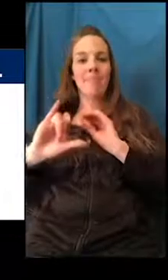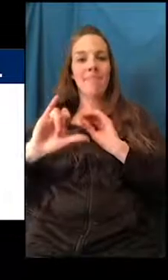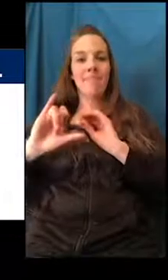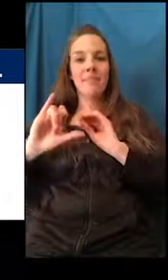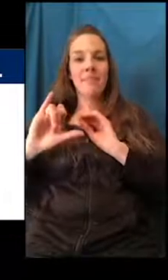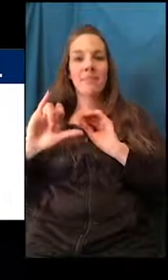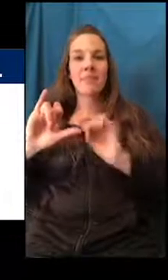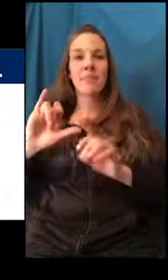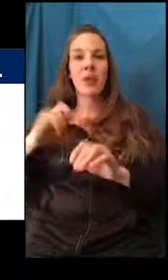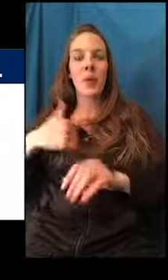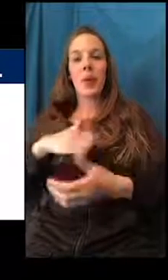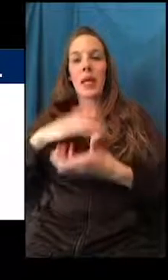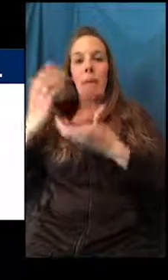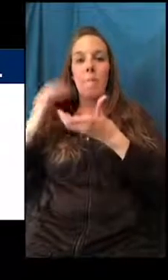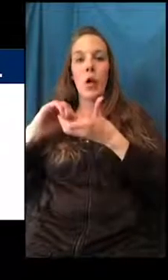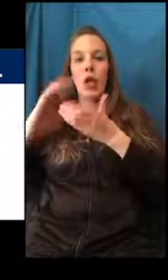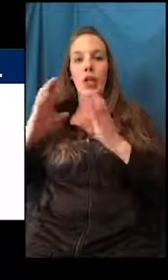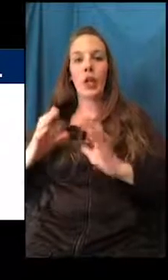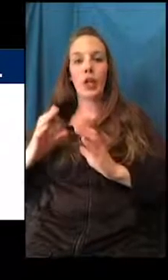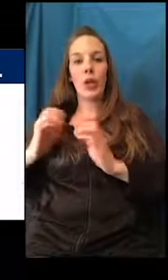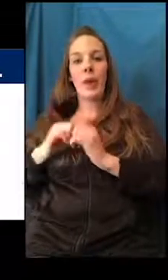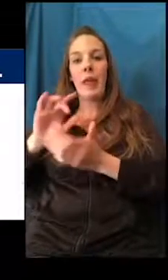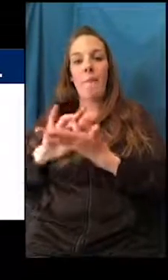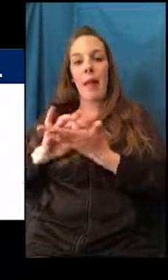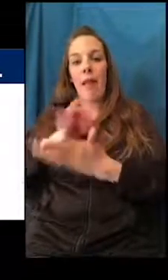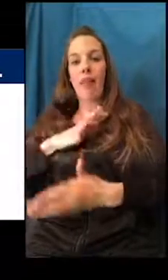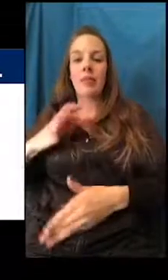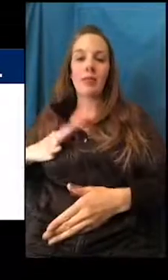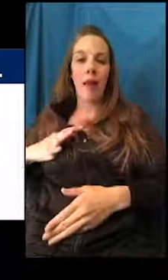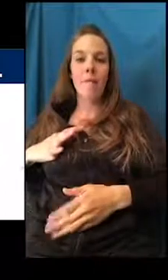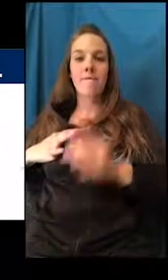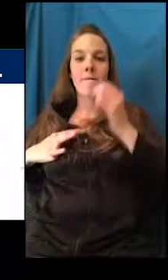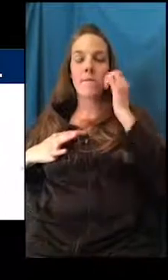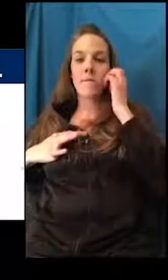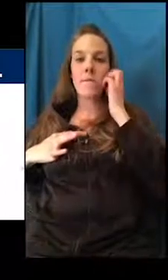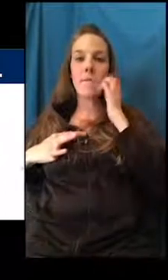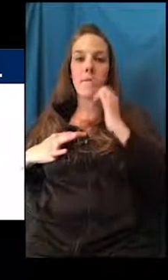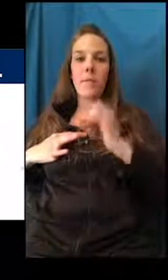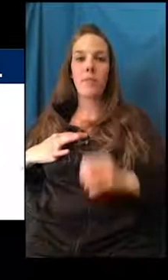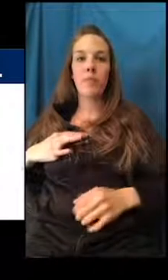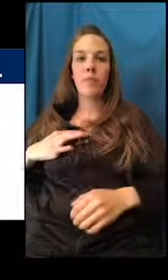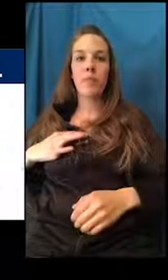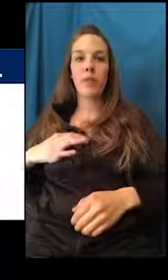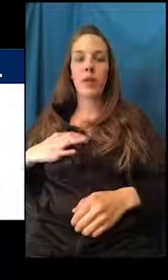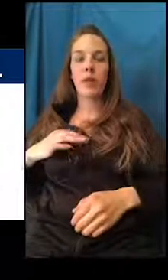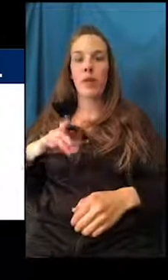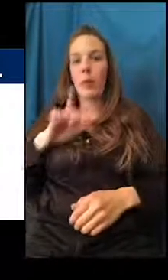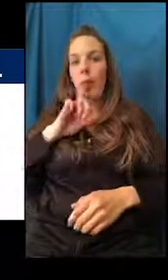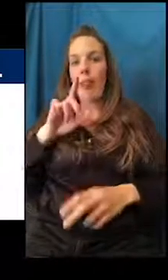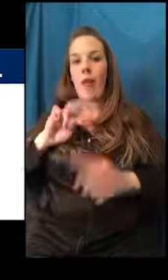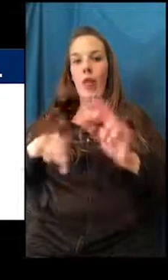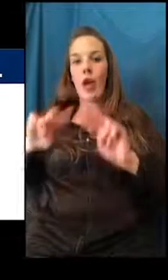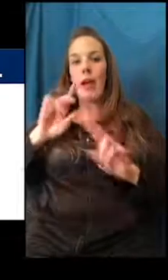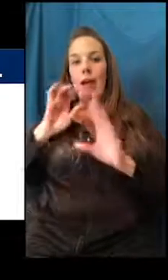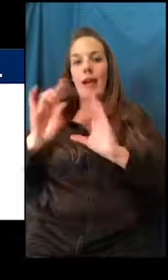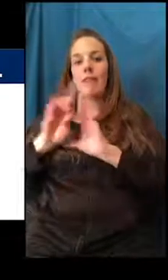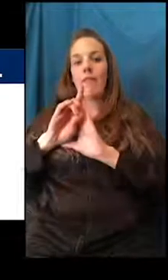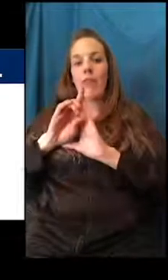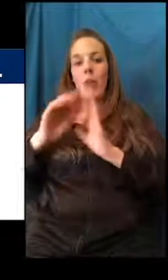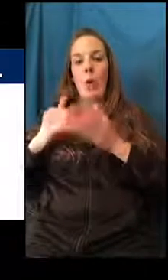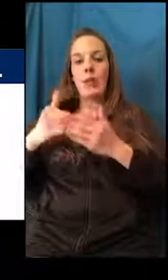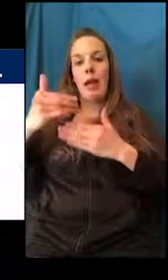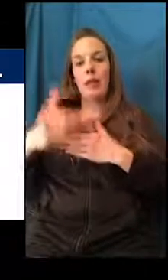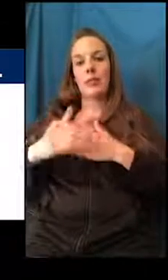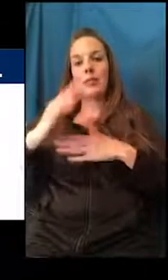partner with our medical staff and really look at identifying those next communities